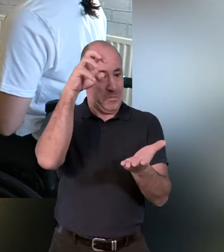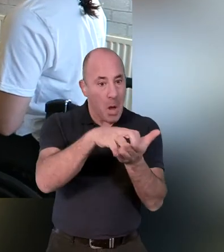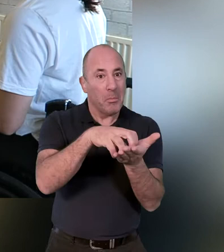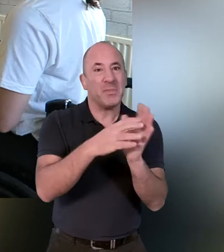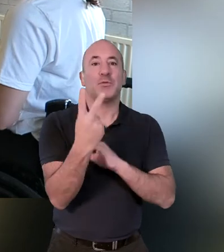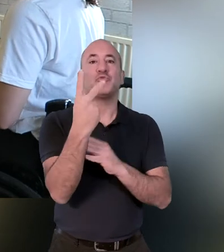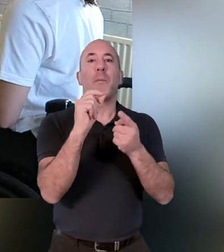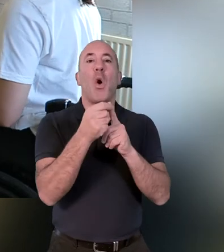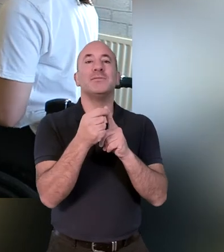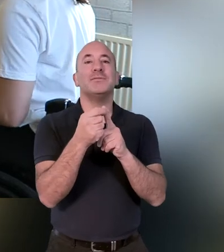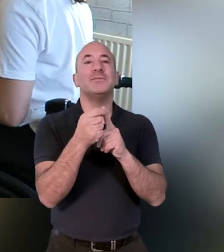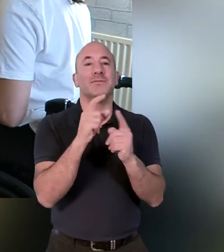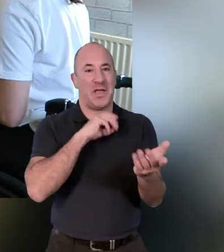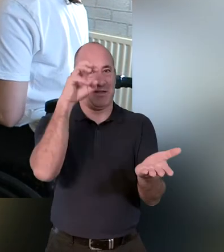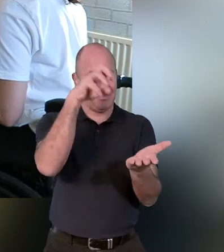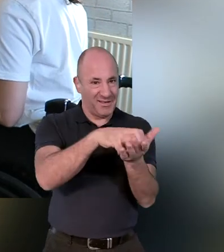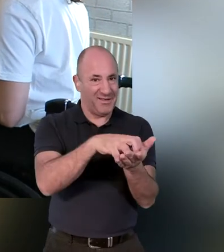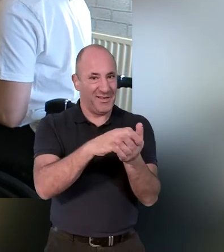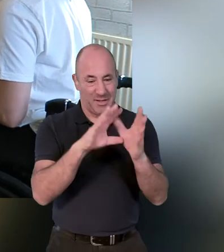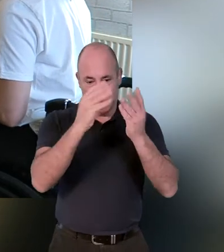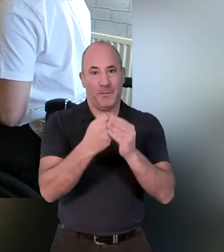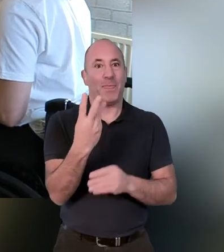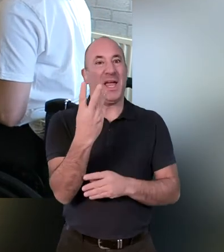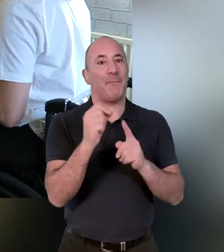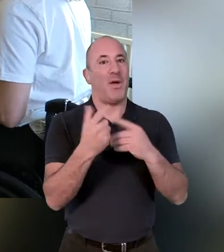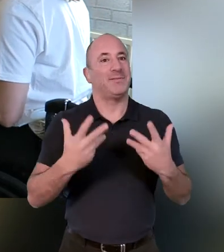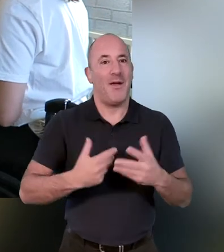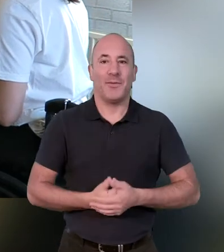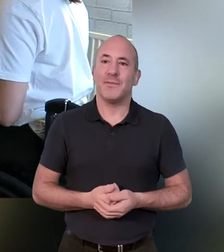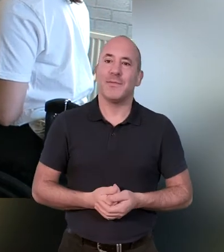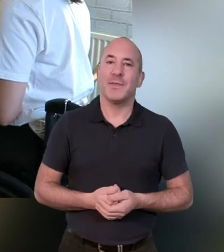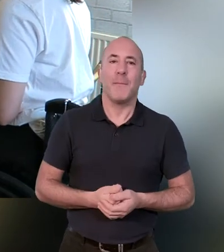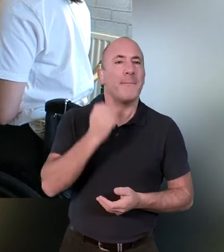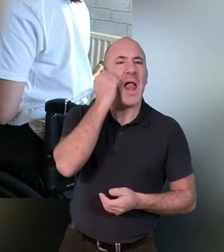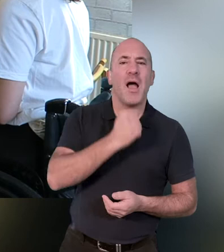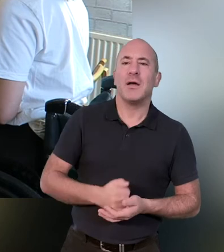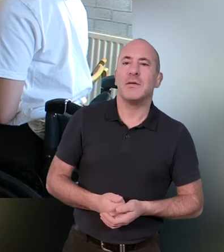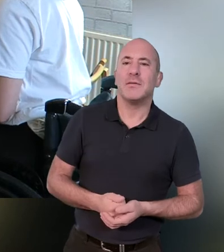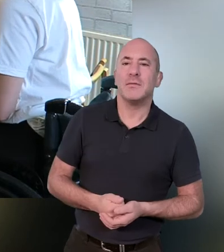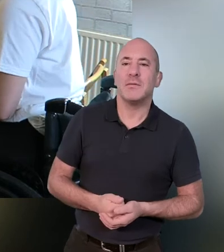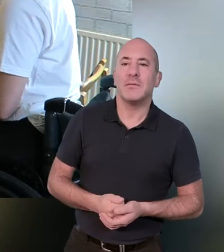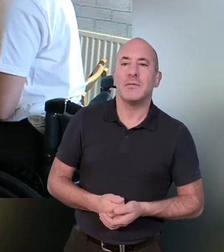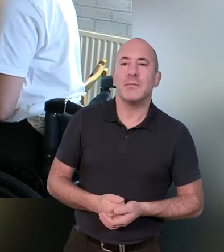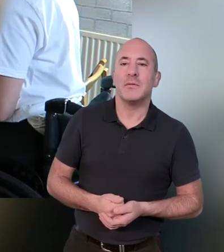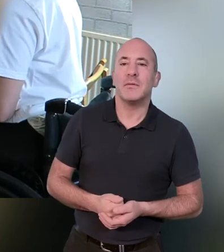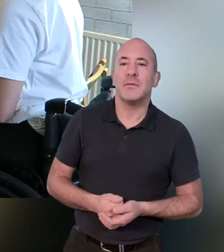Yep, 2 points and a bonus point because it stayed on the orange, so that's three. Black.